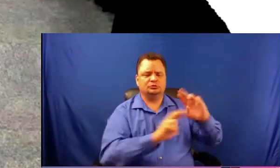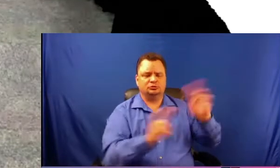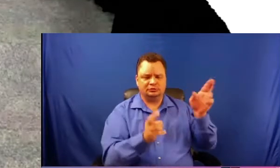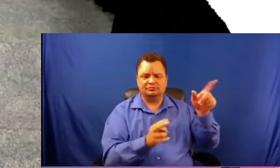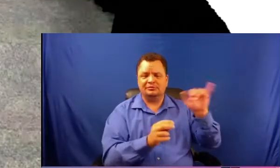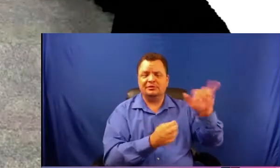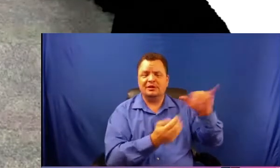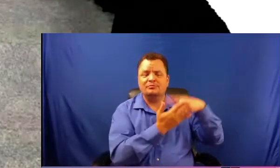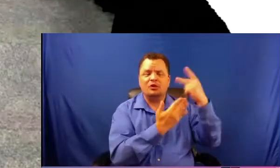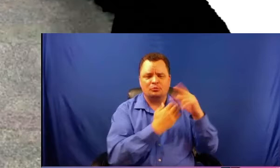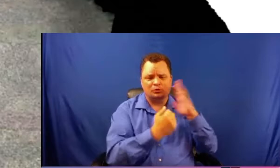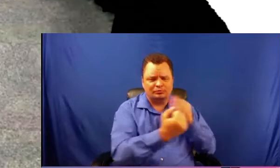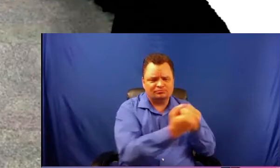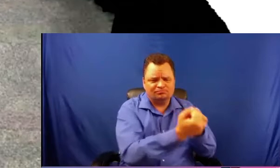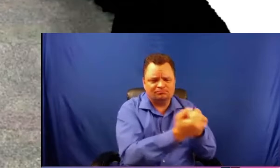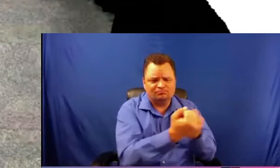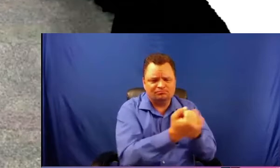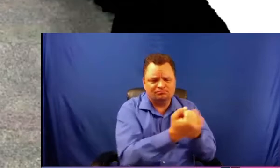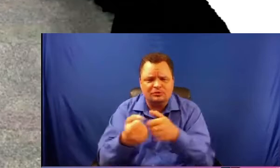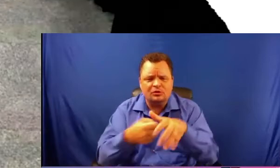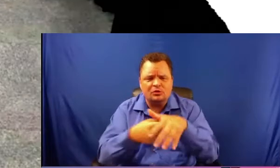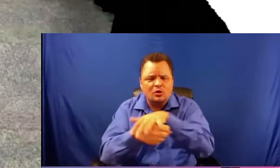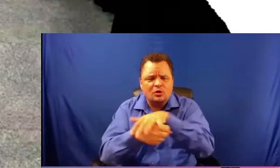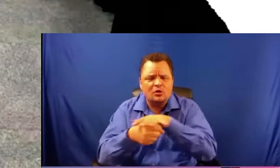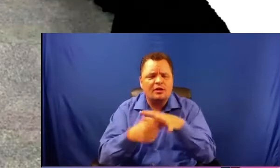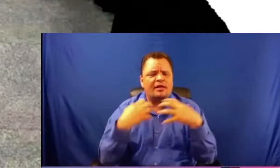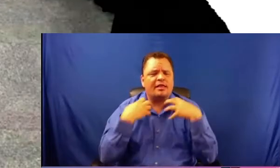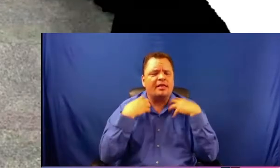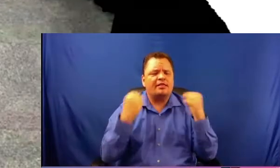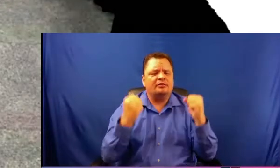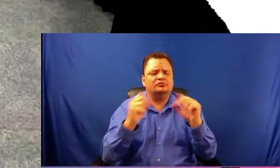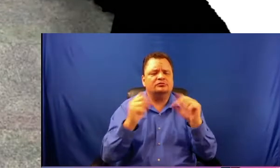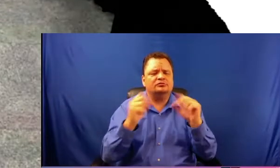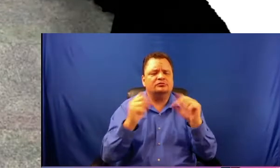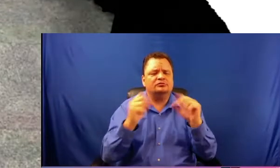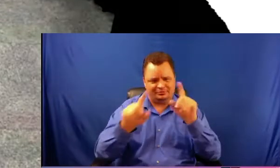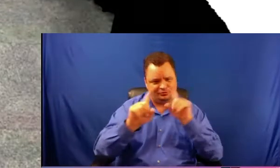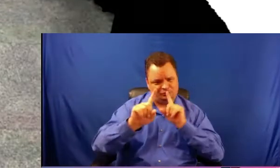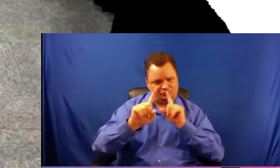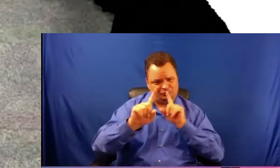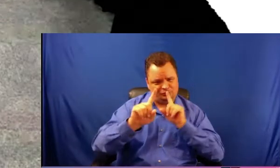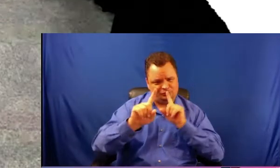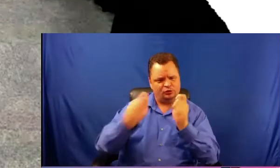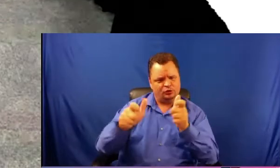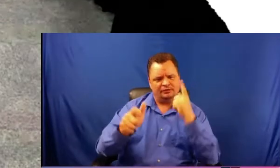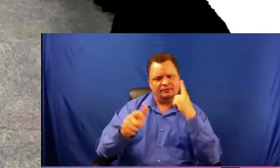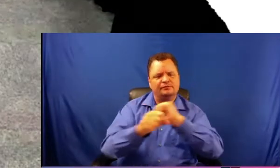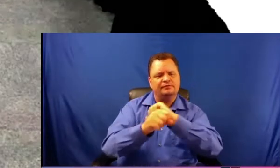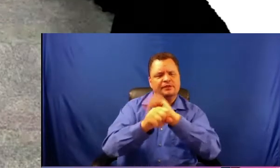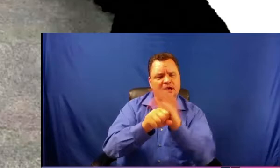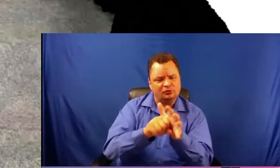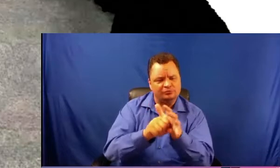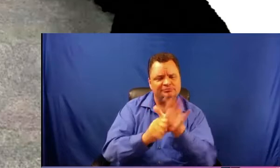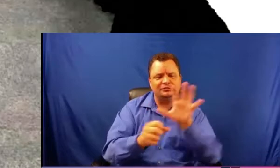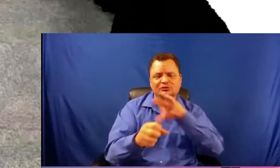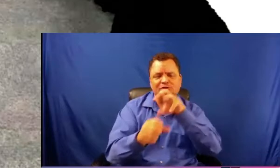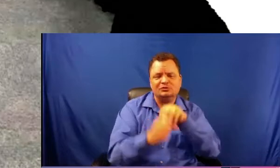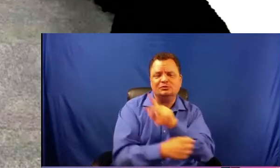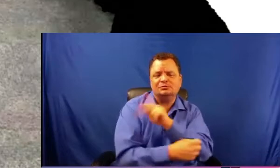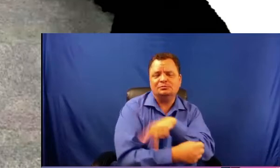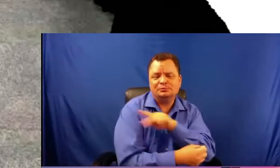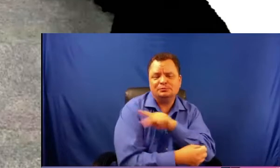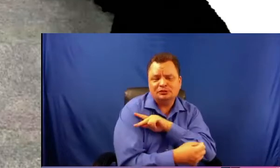public health agencies responding to COVID-19 by funding personnel to perform critical containment